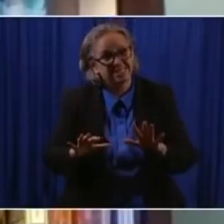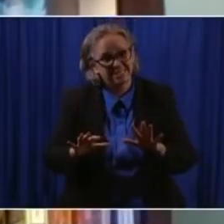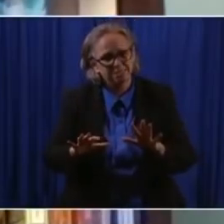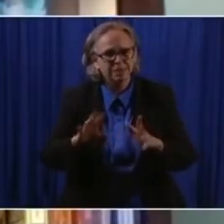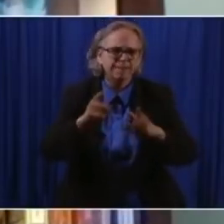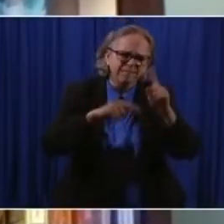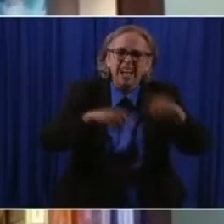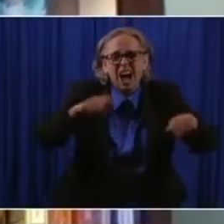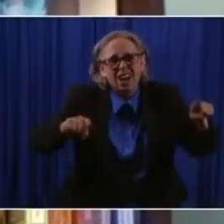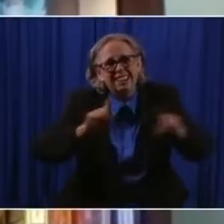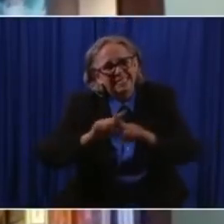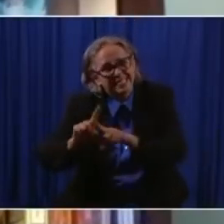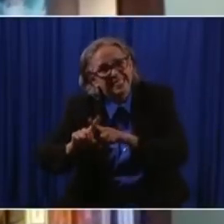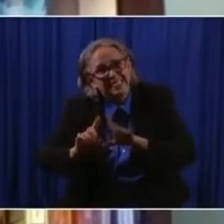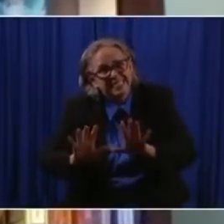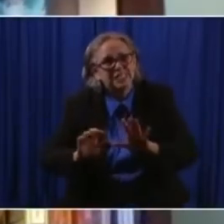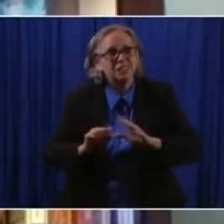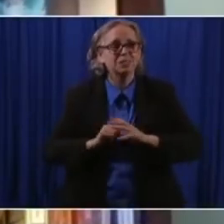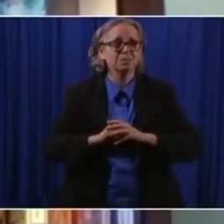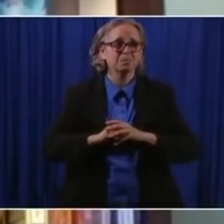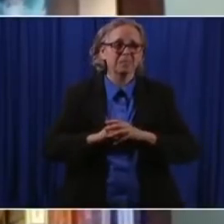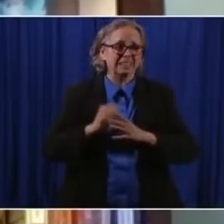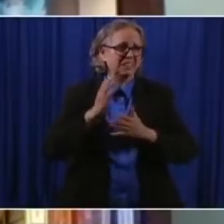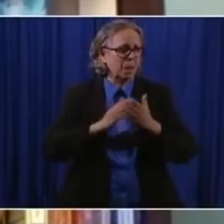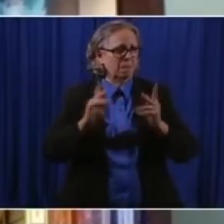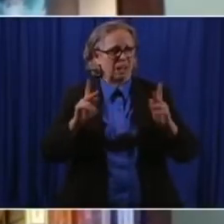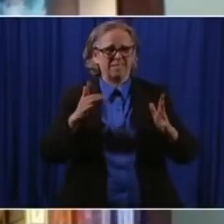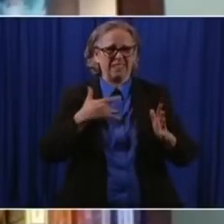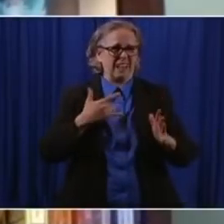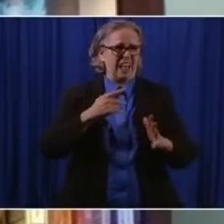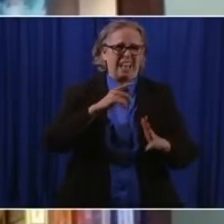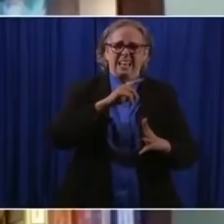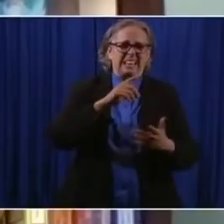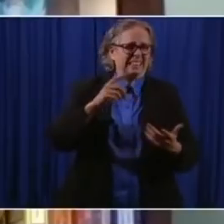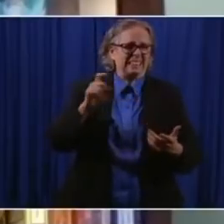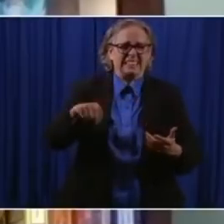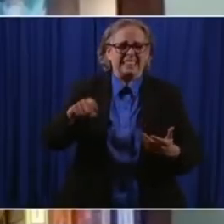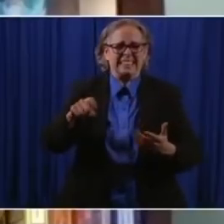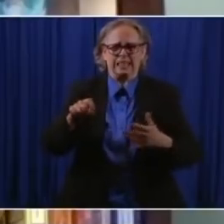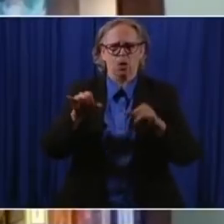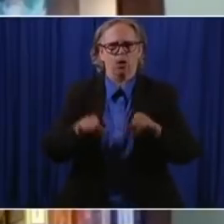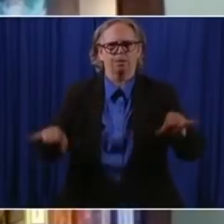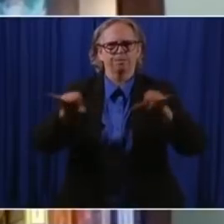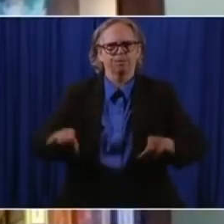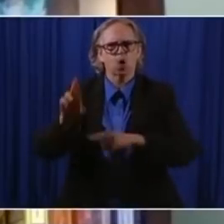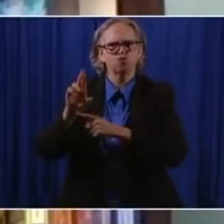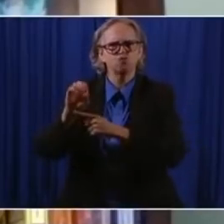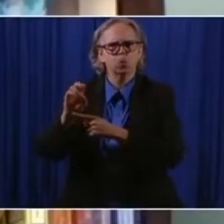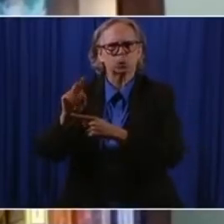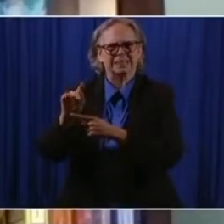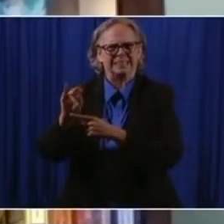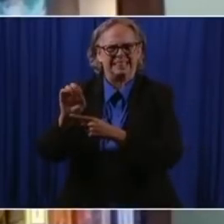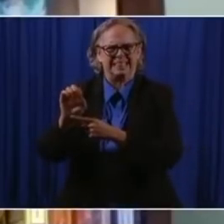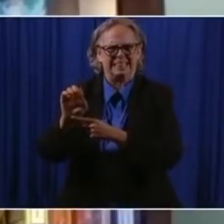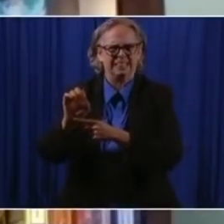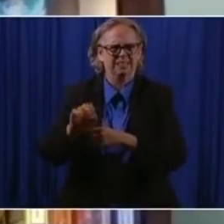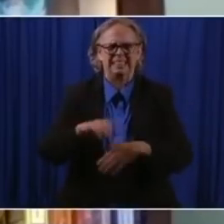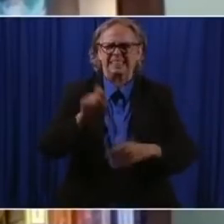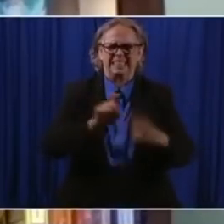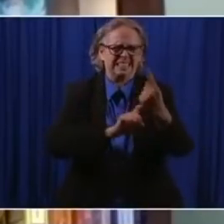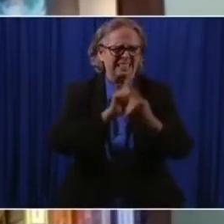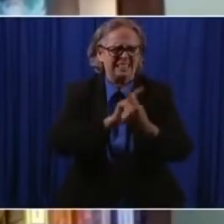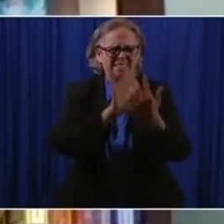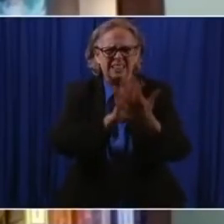concerned that their kids need to get back to a routine. They need to get back to face-to-face learning because they've been a little bit socially